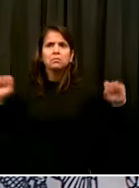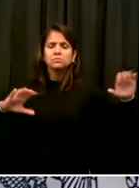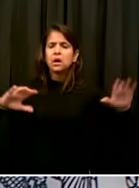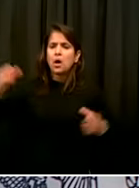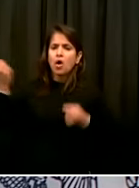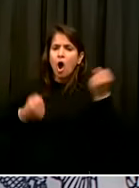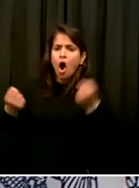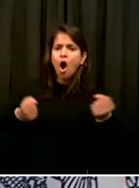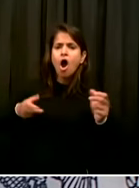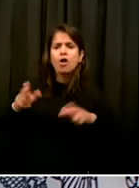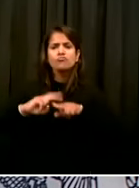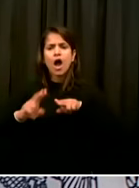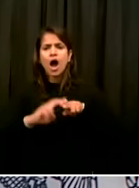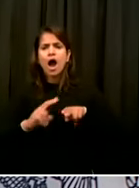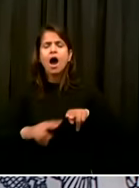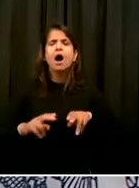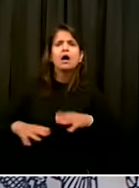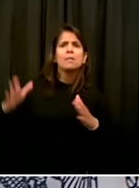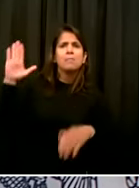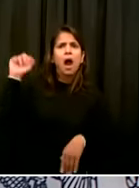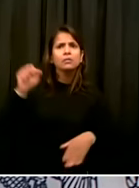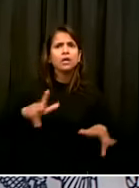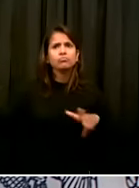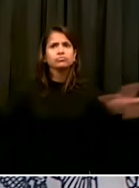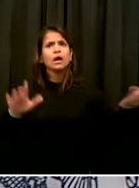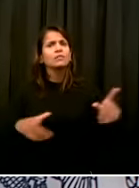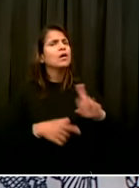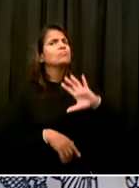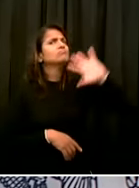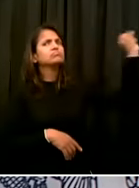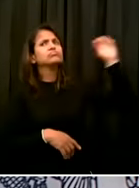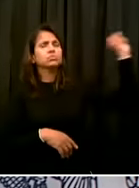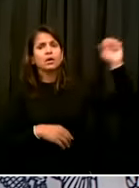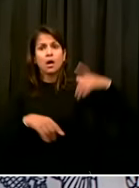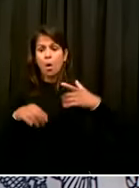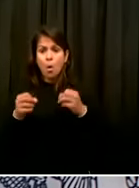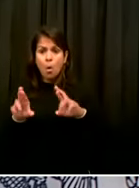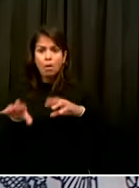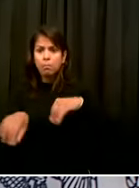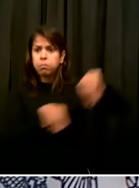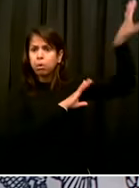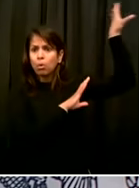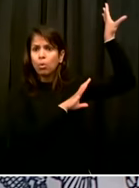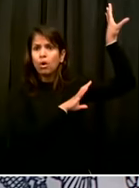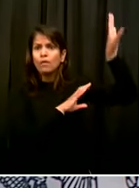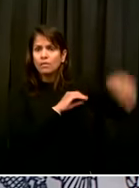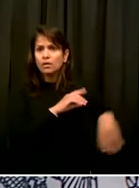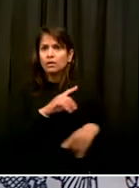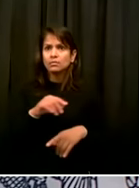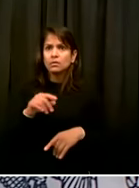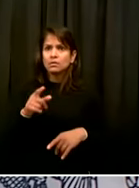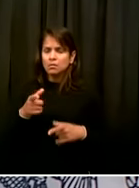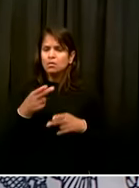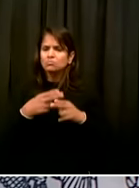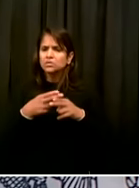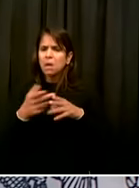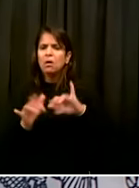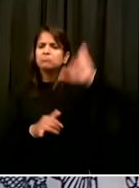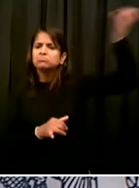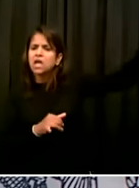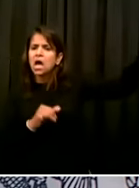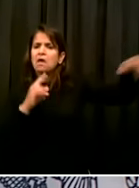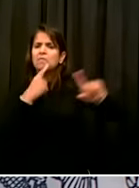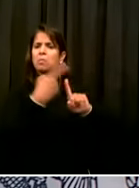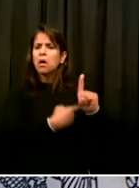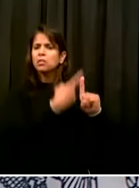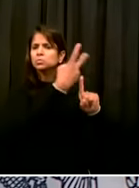heavily taxing the wealthy and redistributing their money to poorer people, won't it help those poorer people if the wealthy New Yorkers are kept here and pay their taxes here rather than to